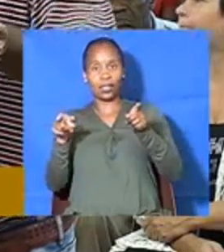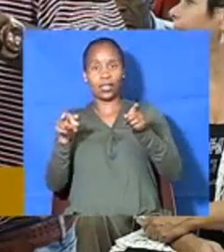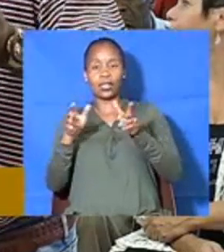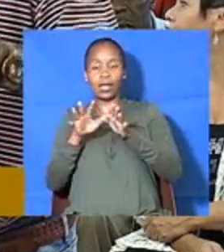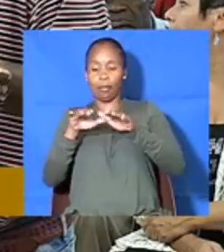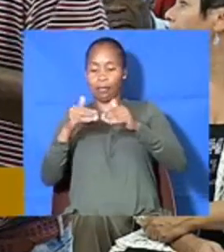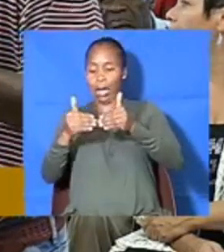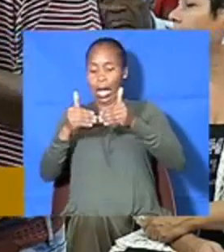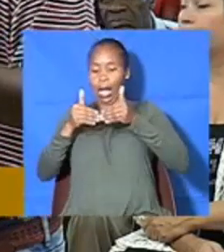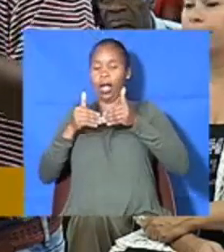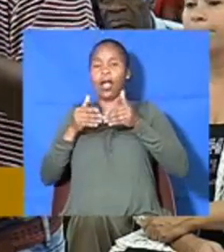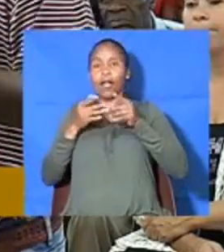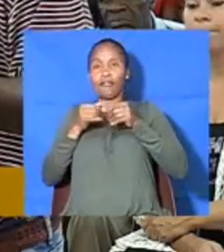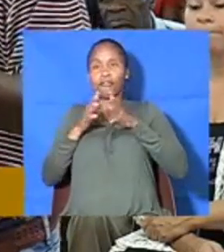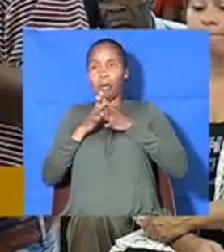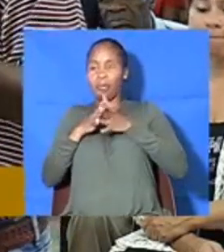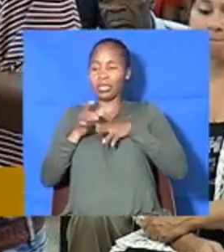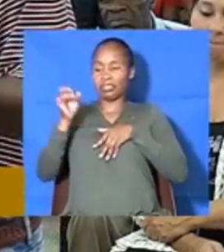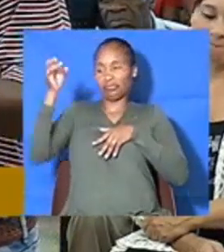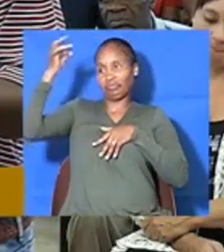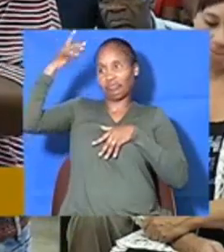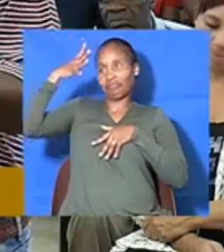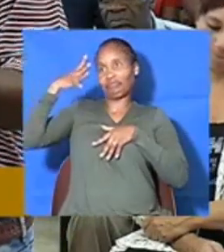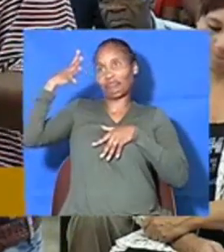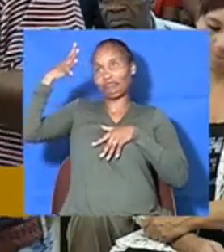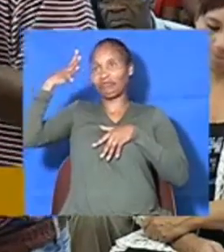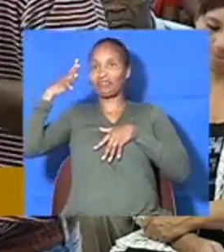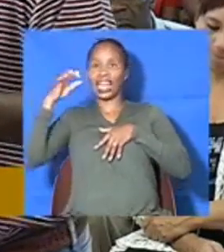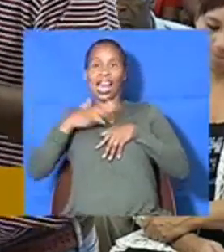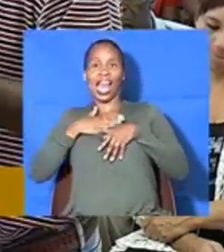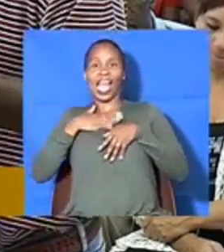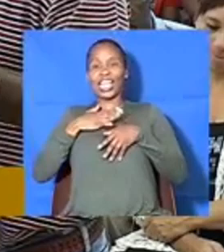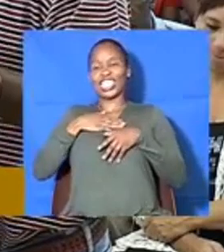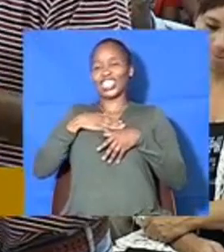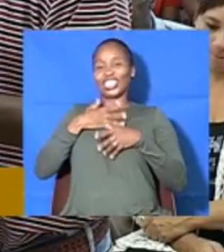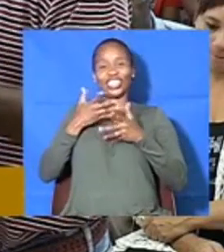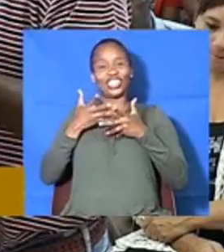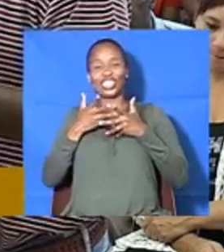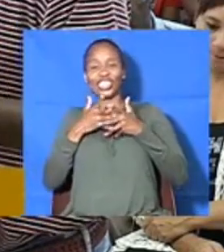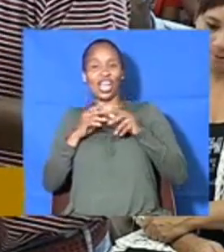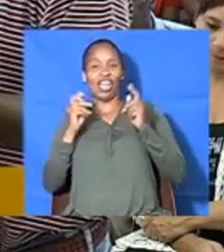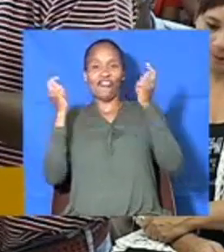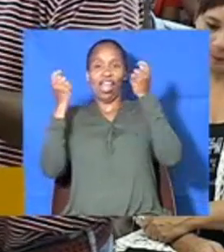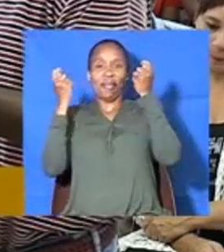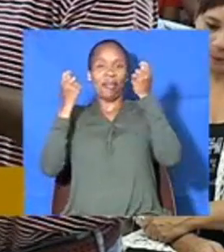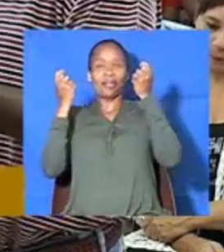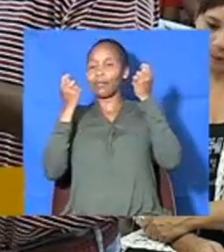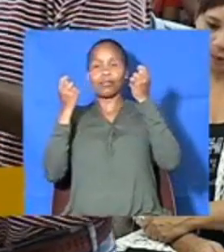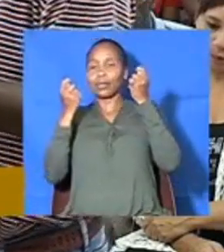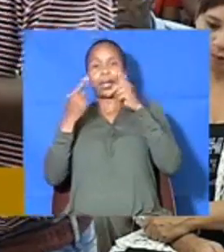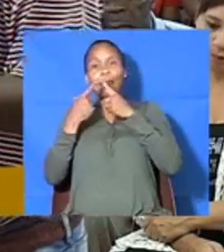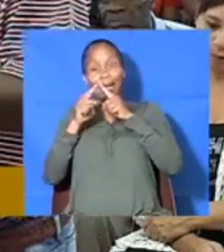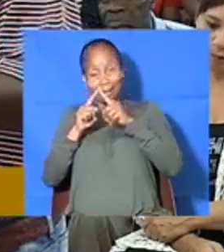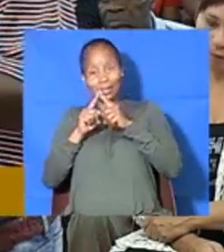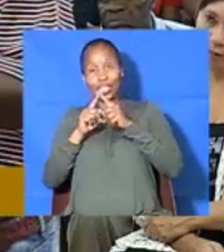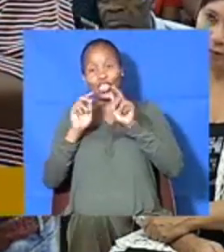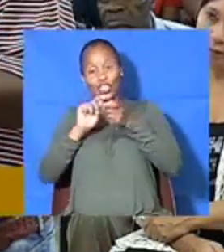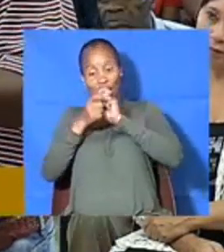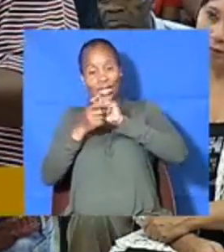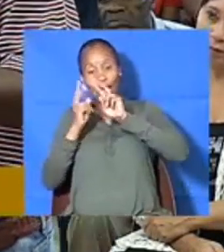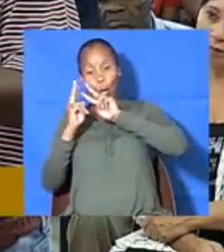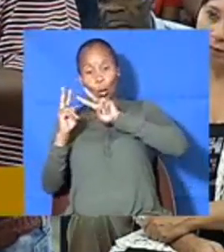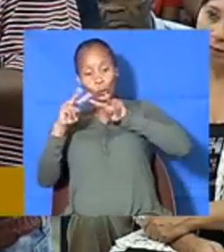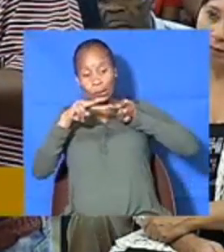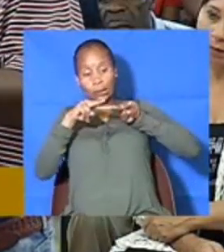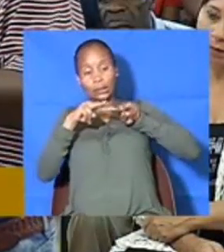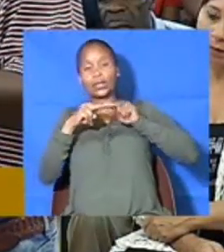that once we receive it. All right. Please, that proposal, write down your details in it. I will thank you for that. It becomes a